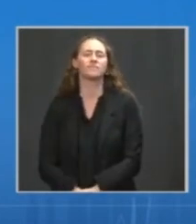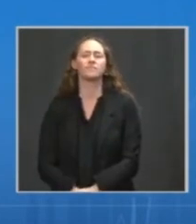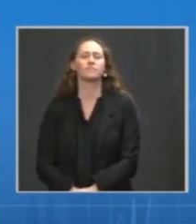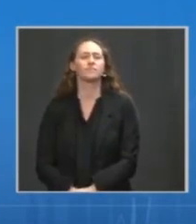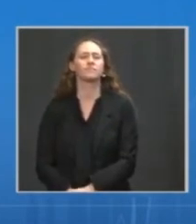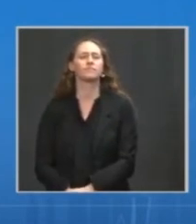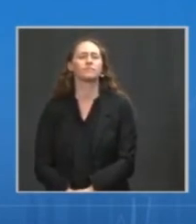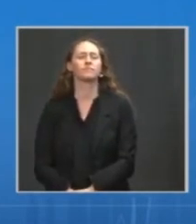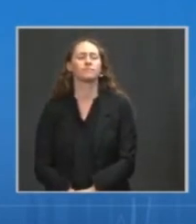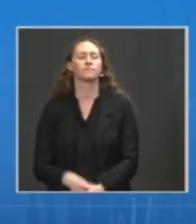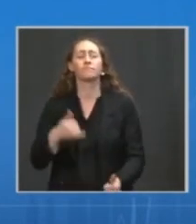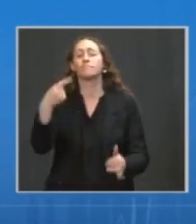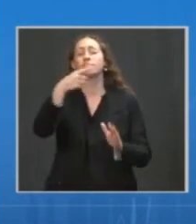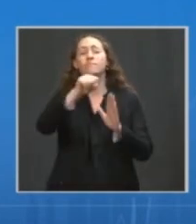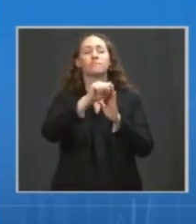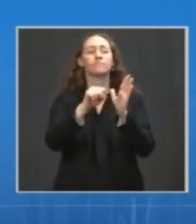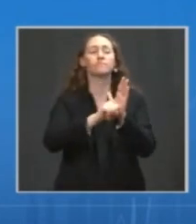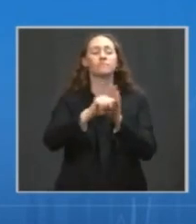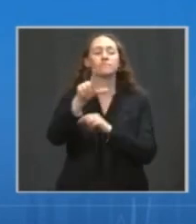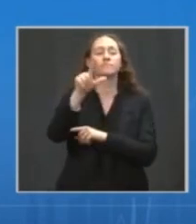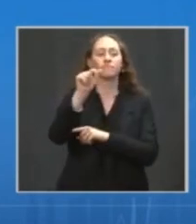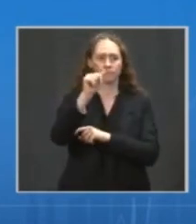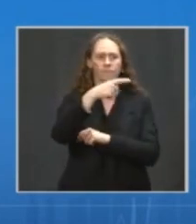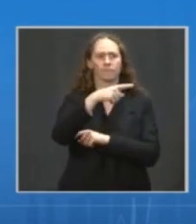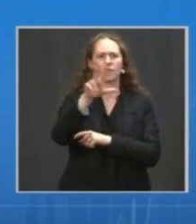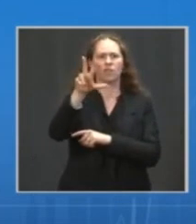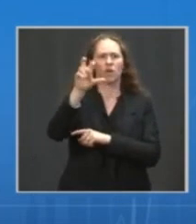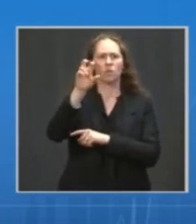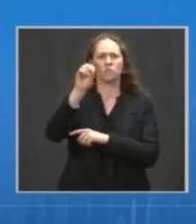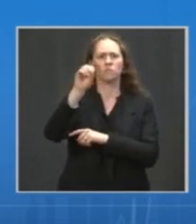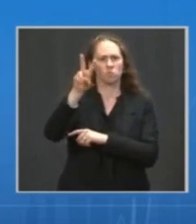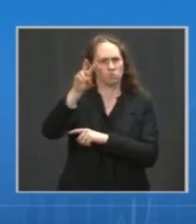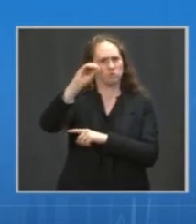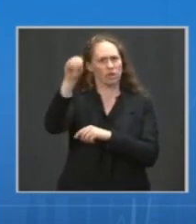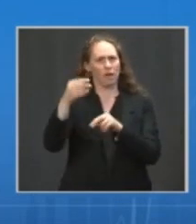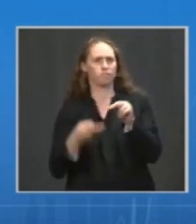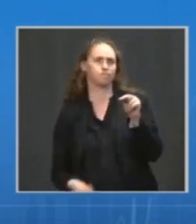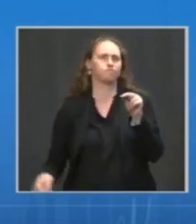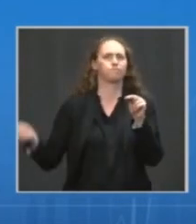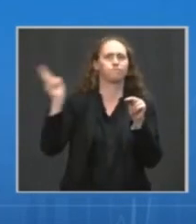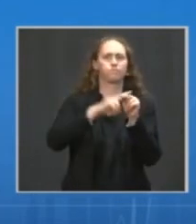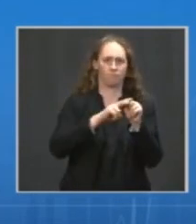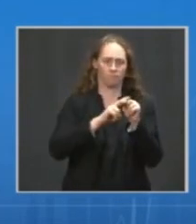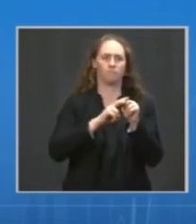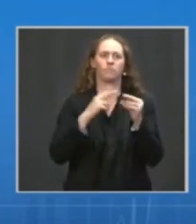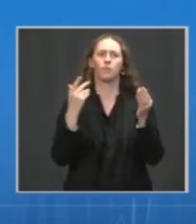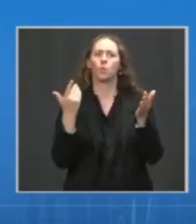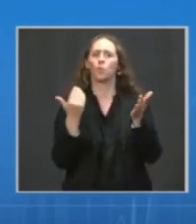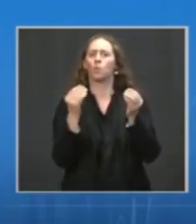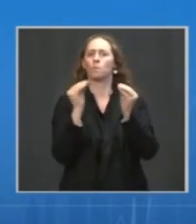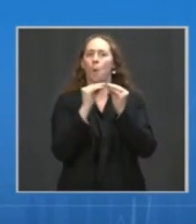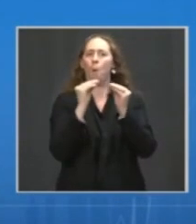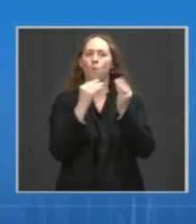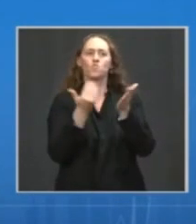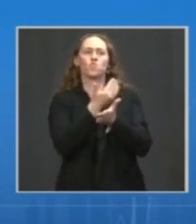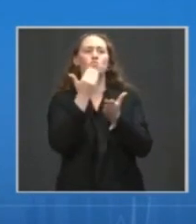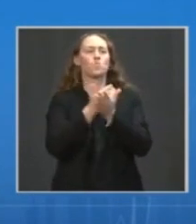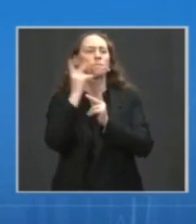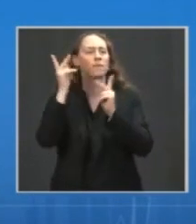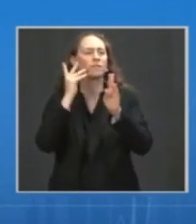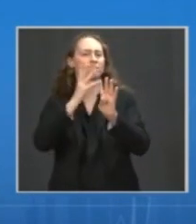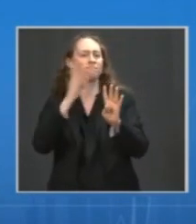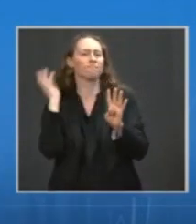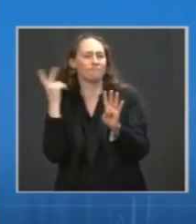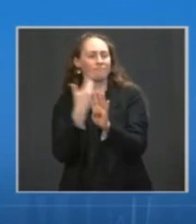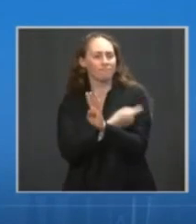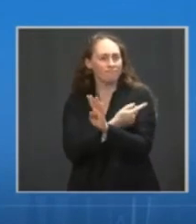Louisiana has seen a 302% increase in the average number of newly vaccinated per day. Mississippi,